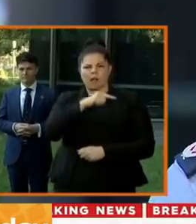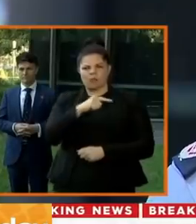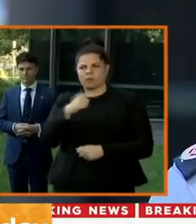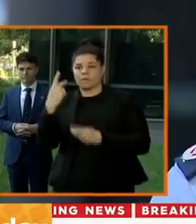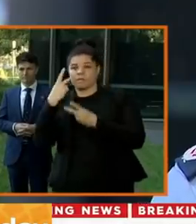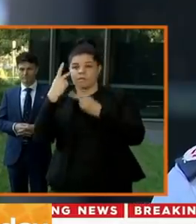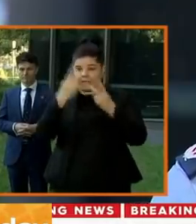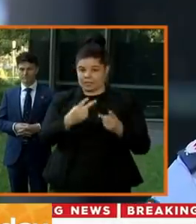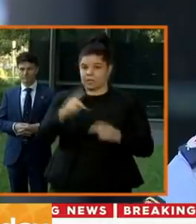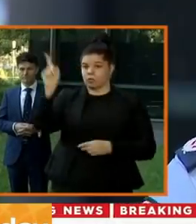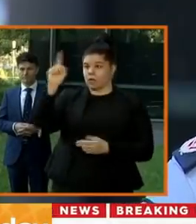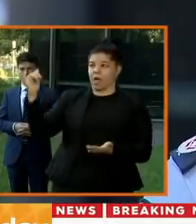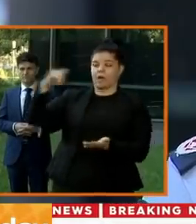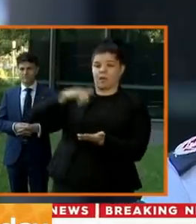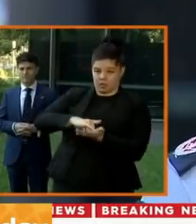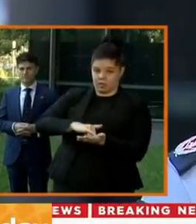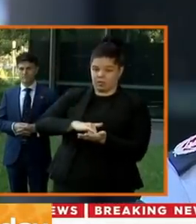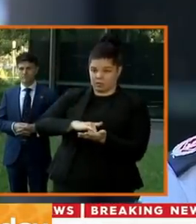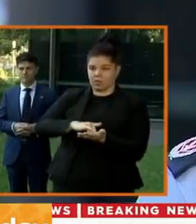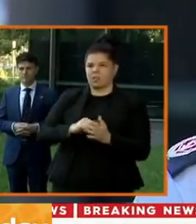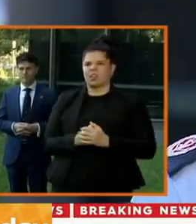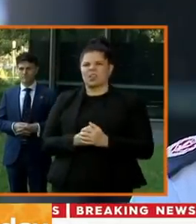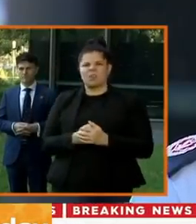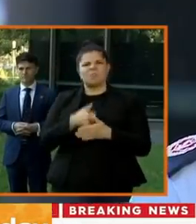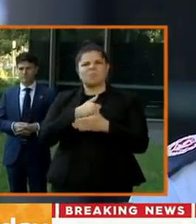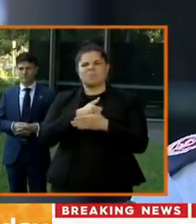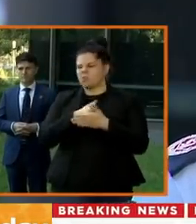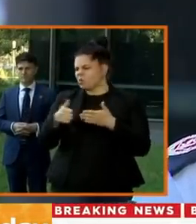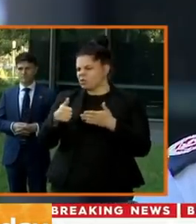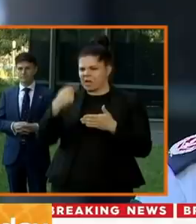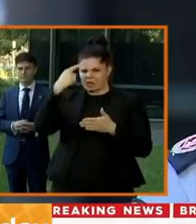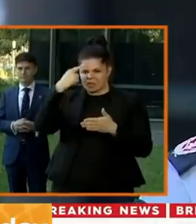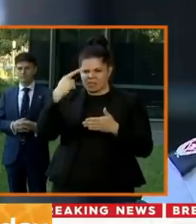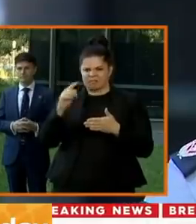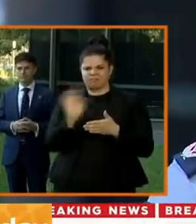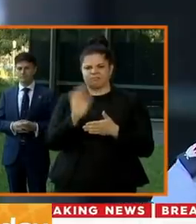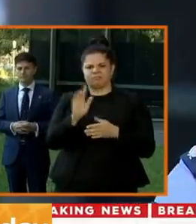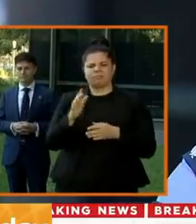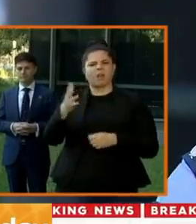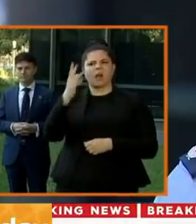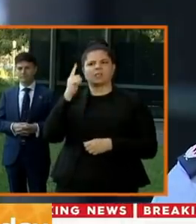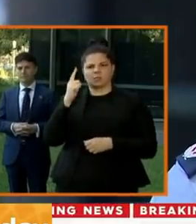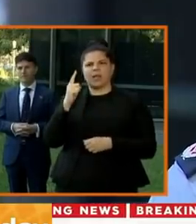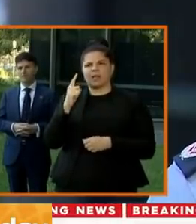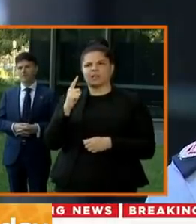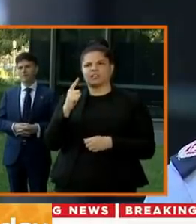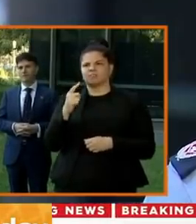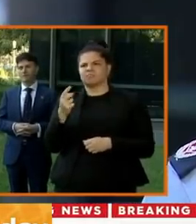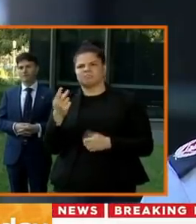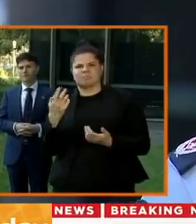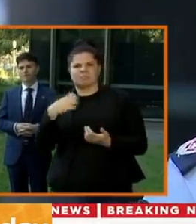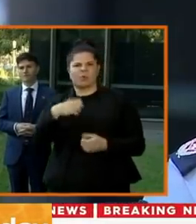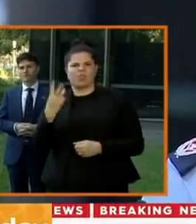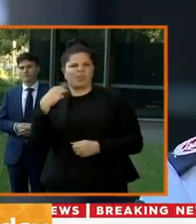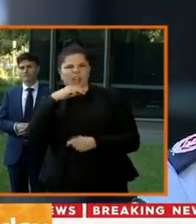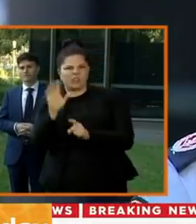Sydney today, and that's down probably a third on what it was same time last week. So, you know, thankfully, in terms of those Australians